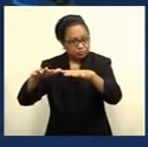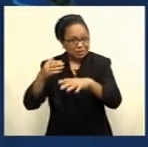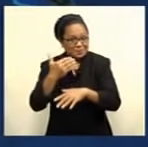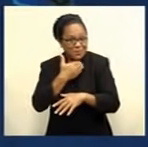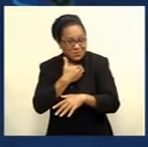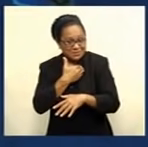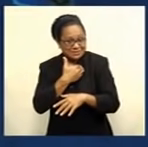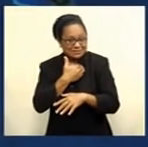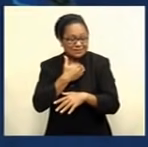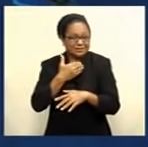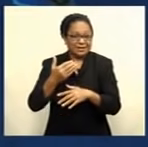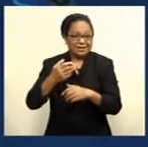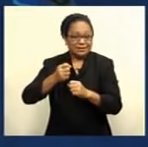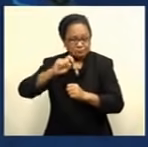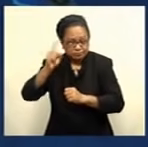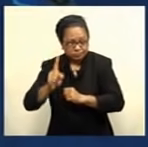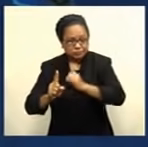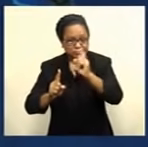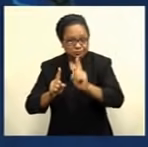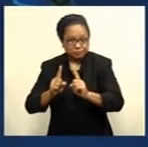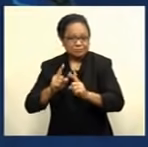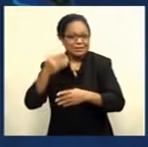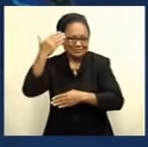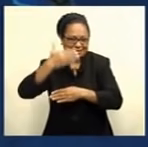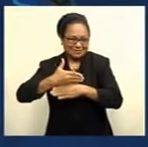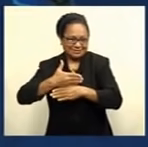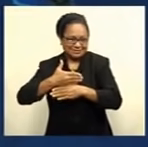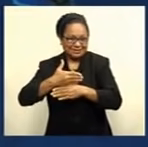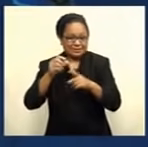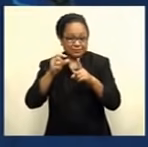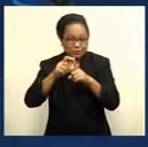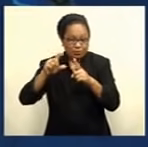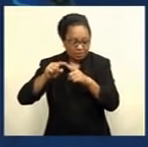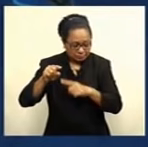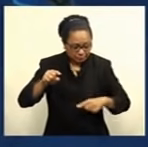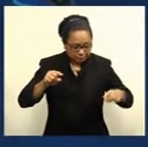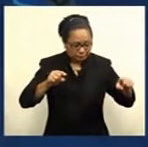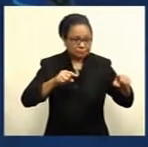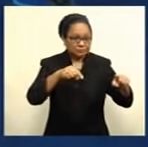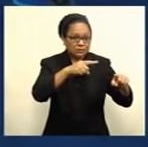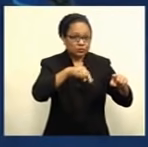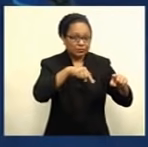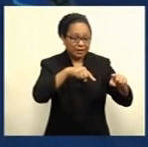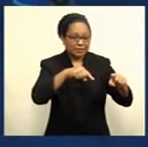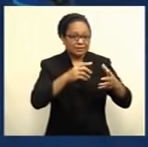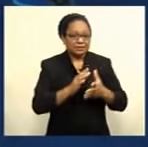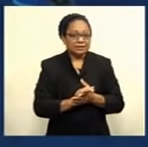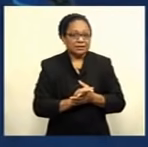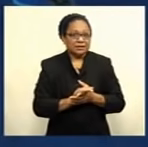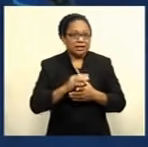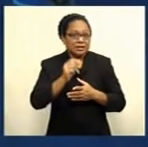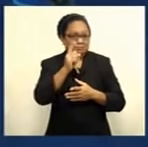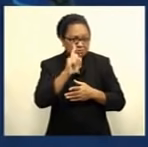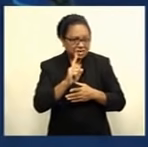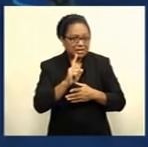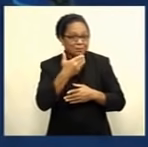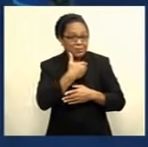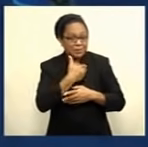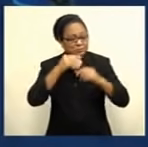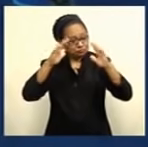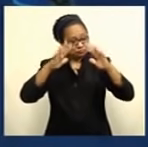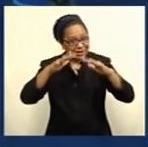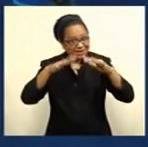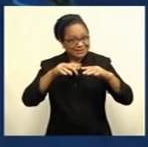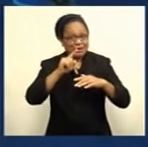with a chance of thunderstorms later tonight. Eastwards from Pacific Harbour to Suva, the day started off with rain but turned out